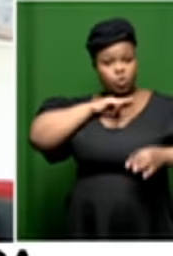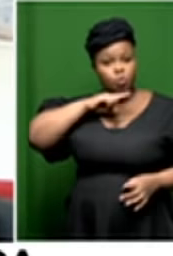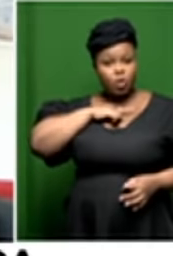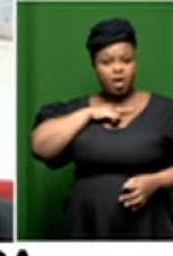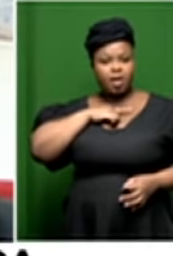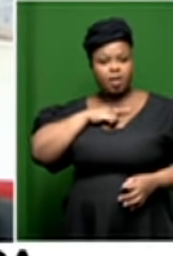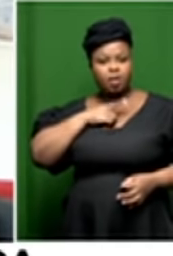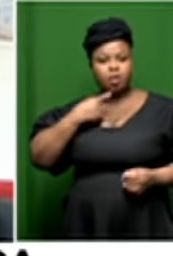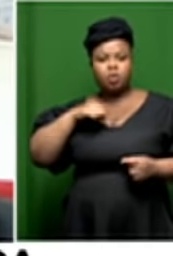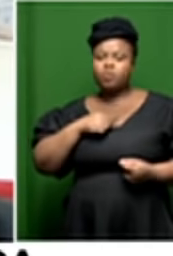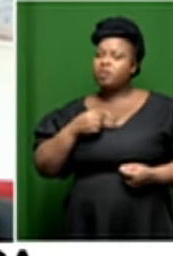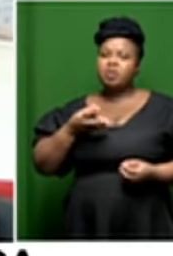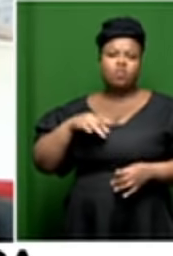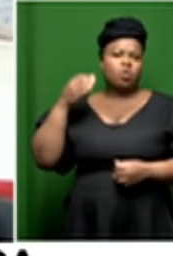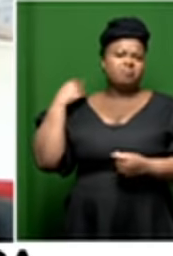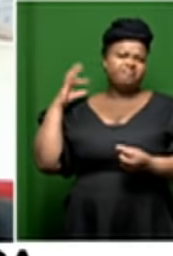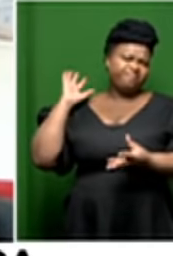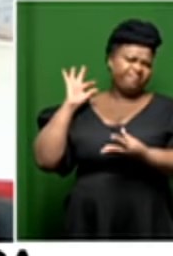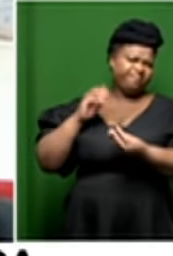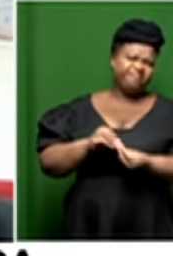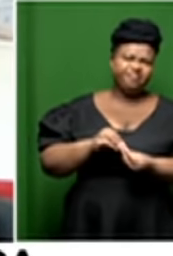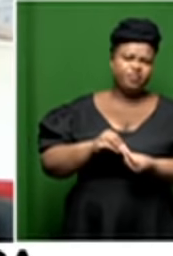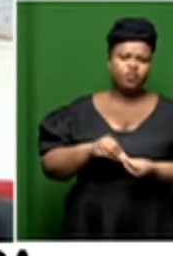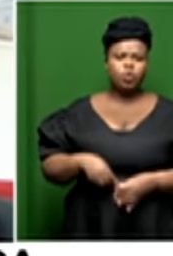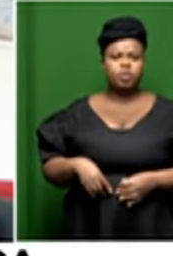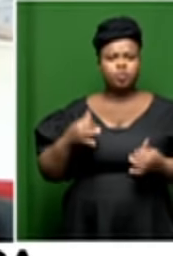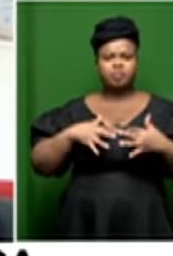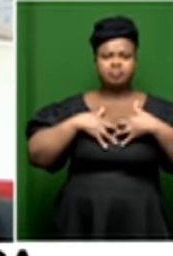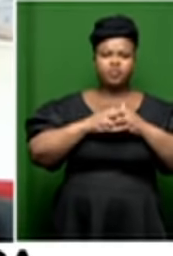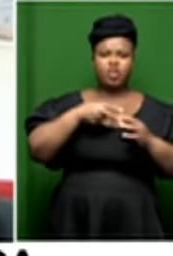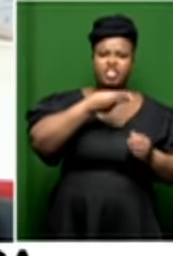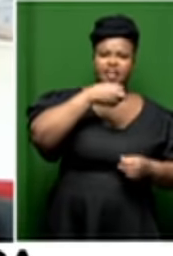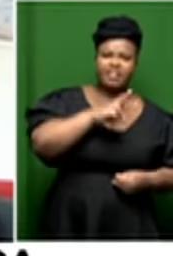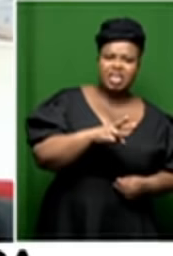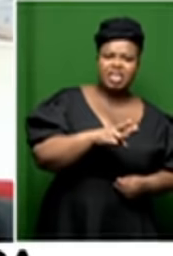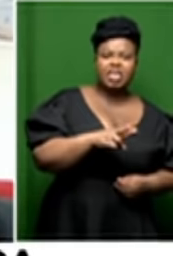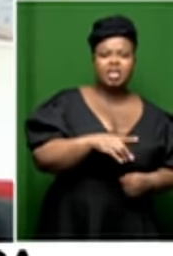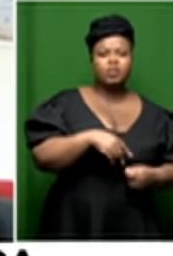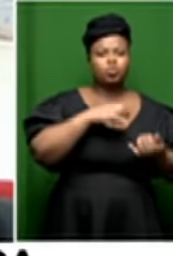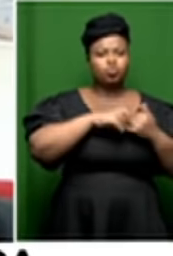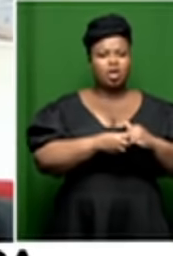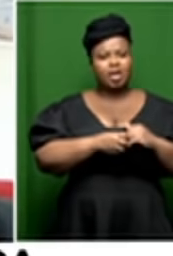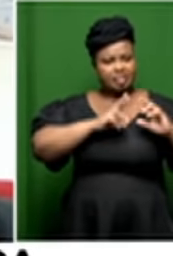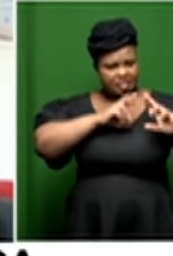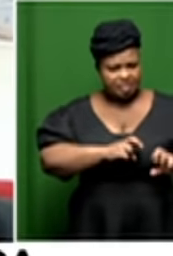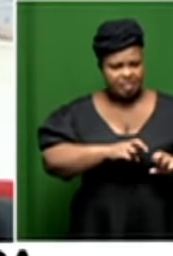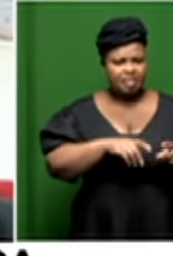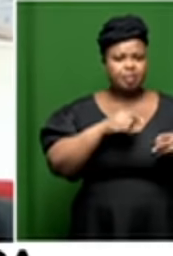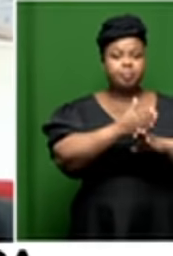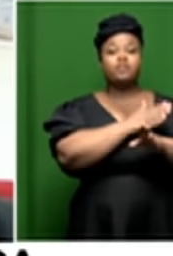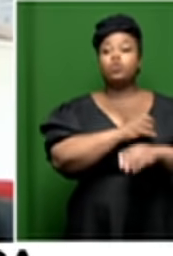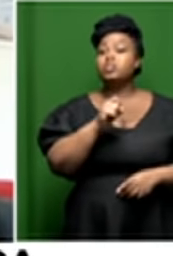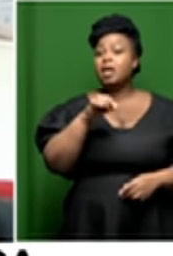on many previous networks. For example, a network that screened for HIV drug resistance prior to the emergence of